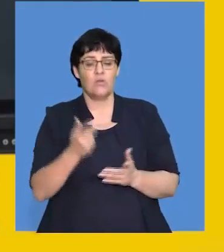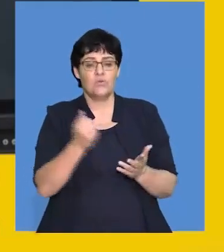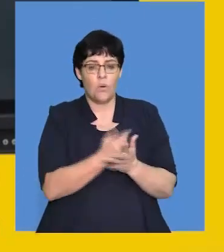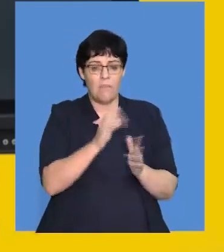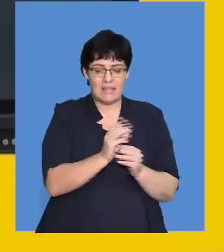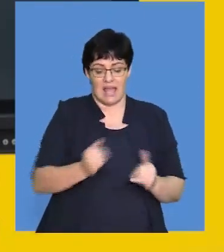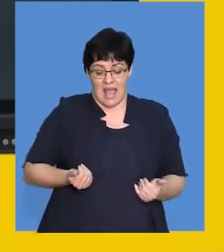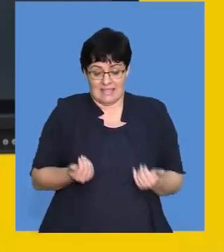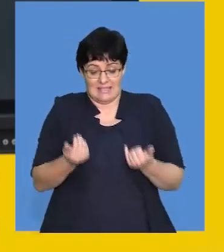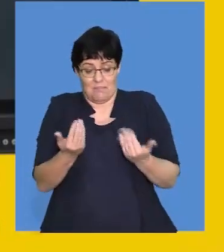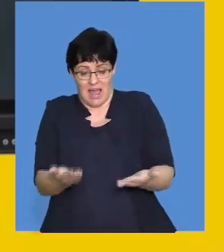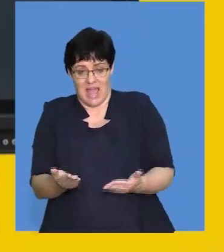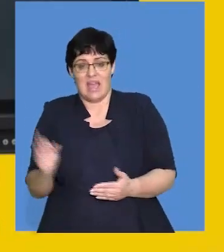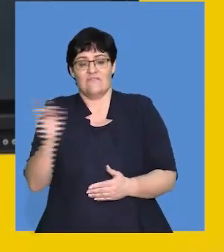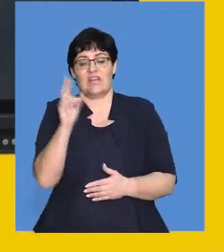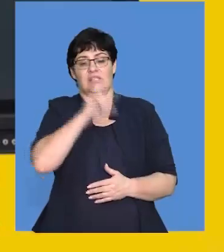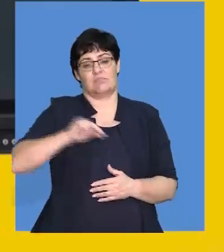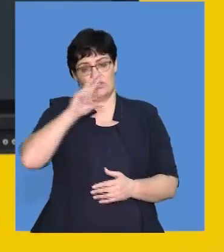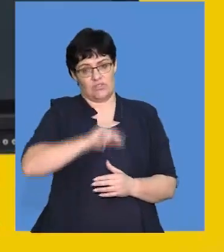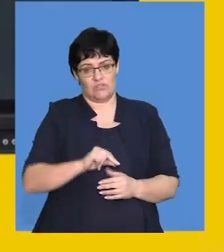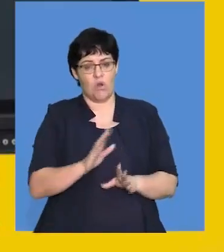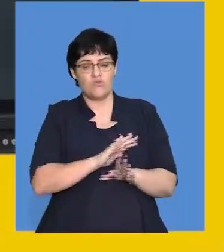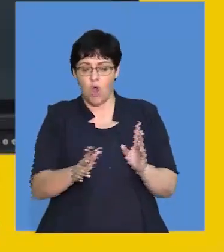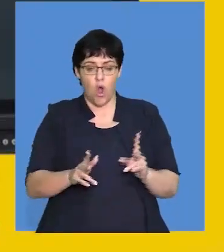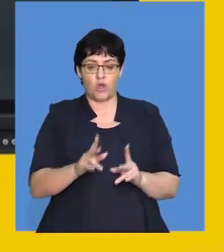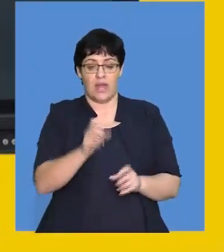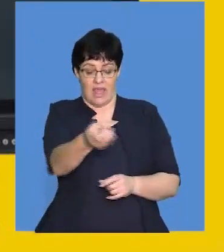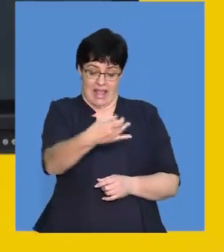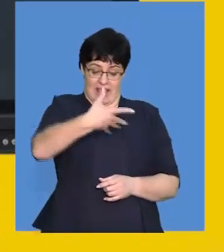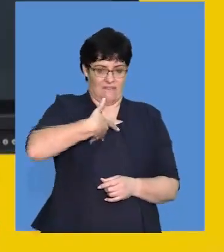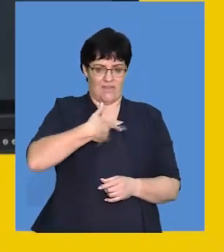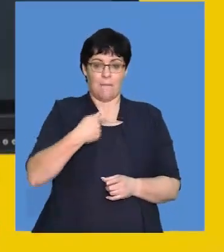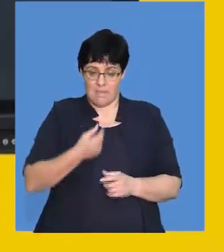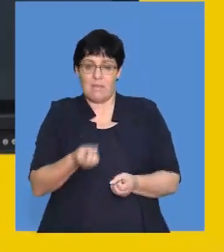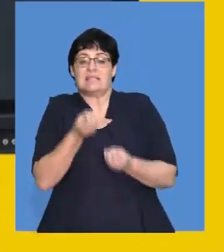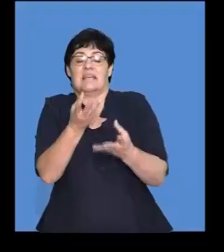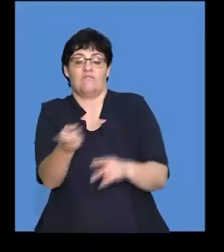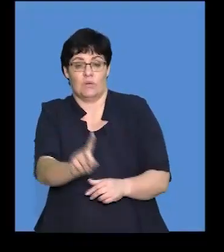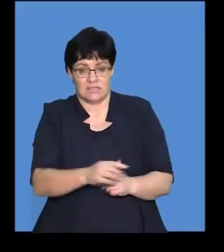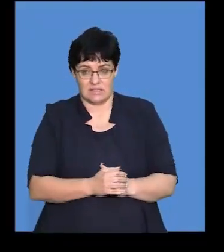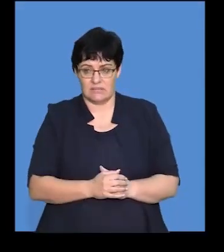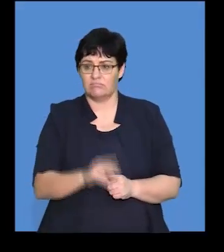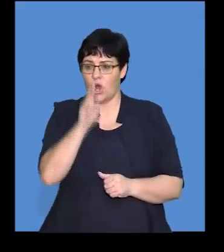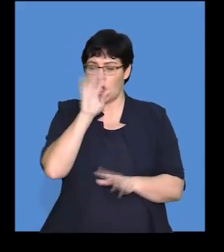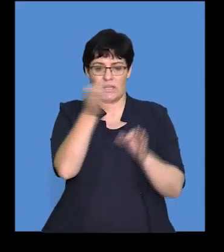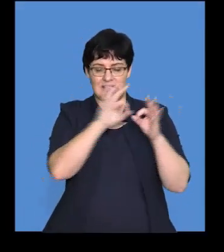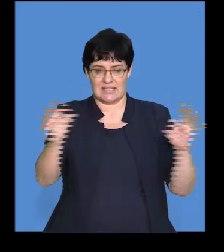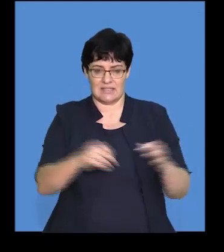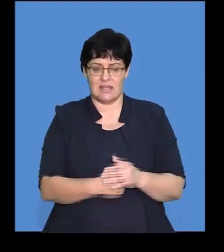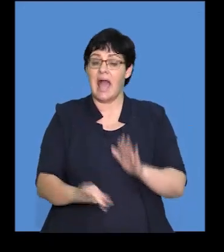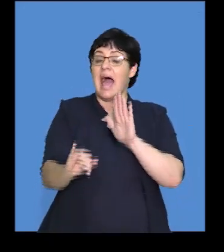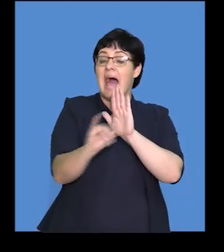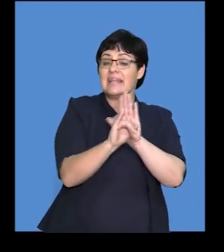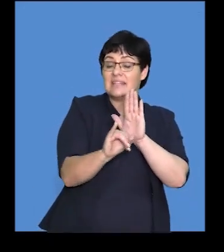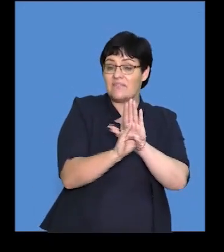the figure of speech rather than the examiner has given you the figure of speech. Let us look at this sentence. Identify